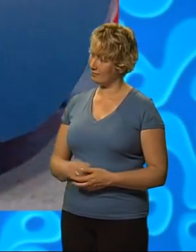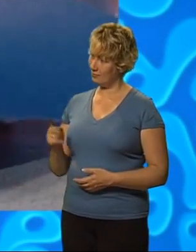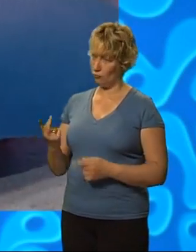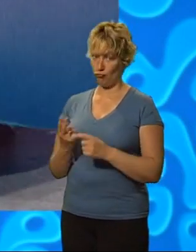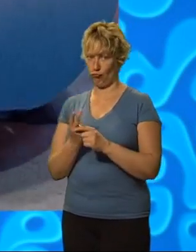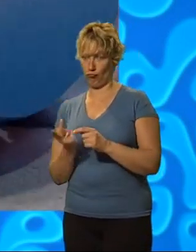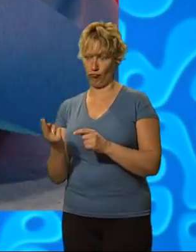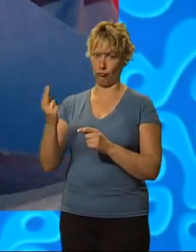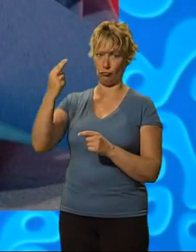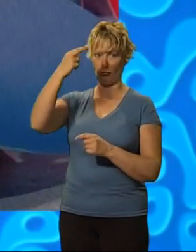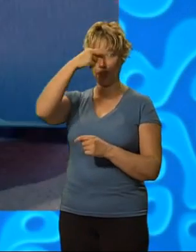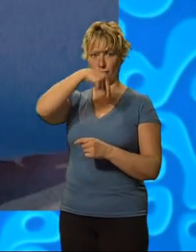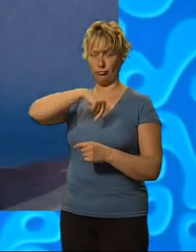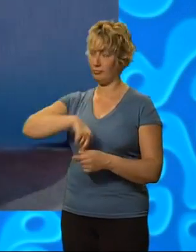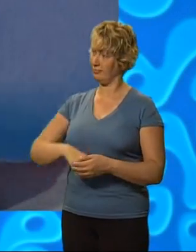around.